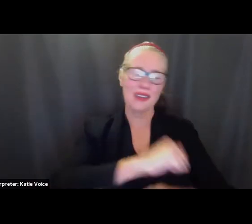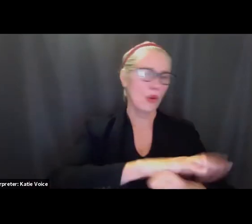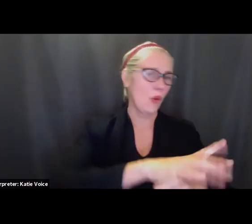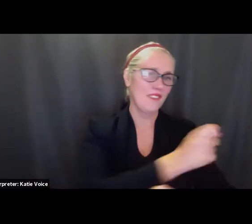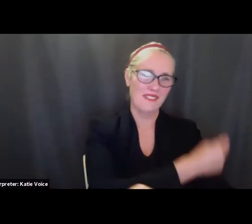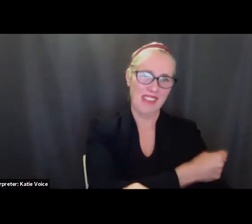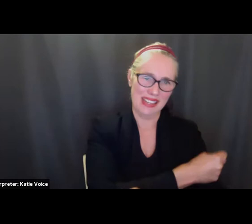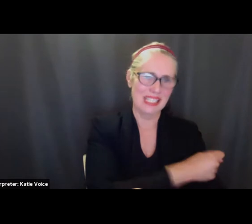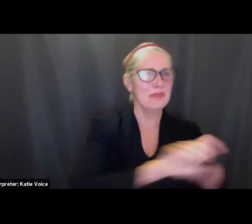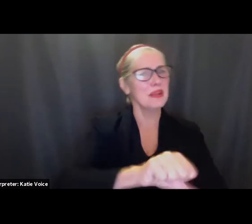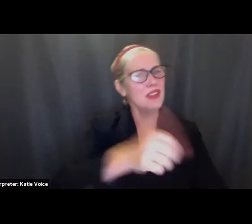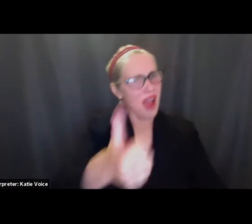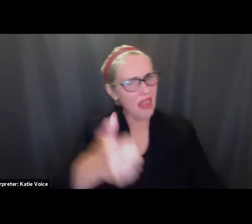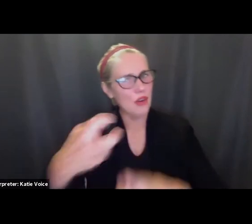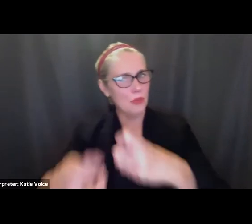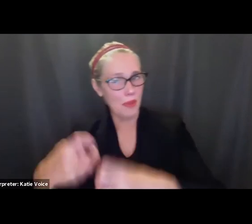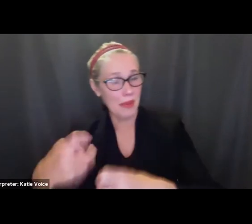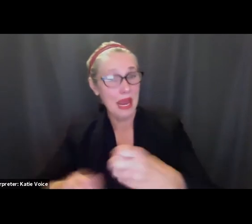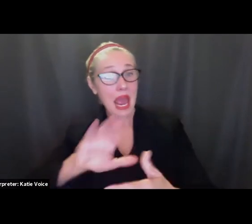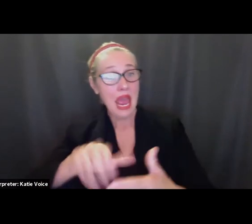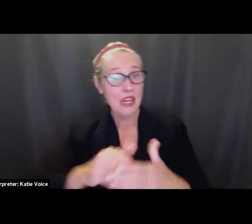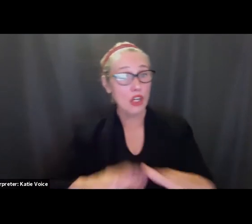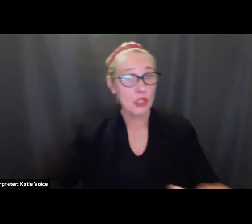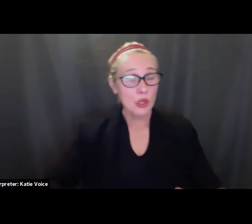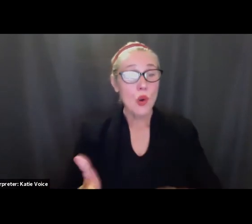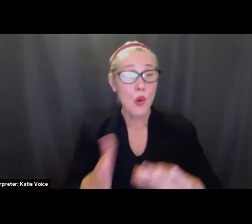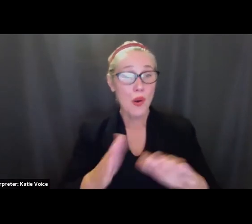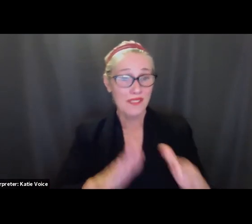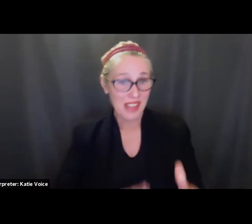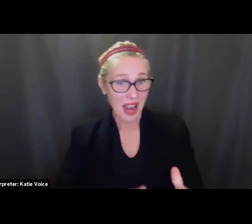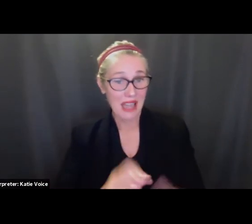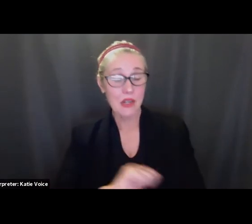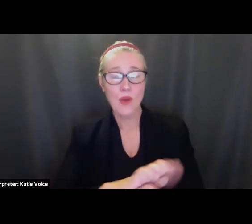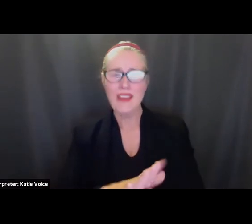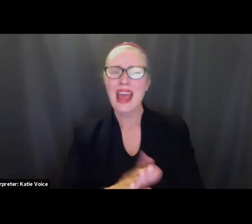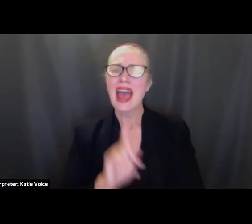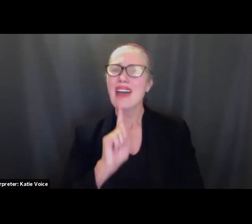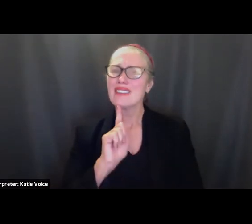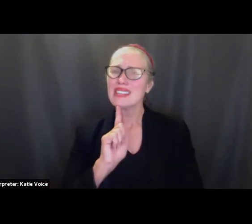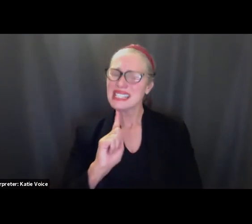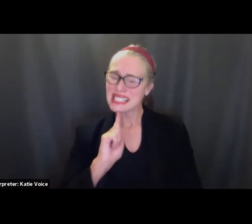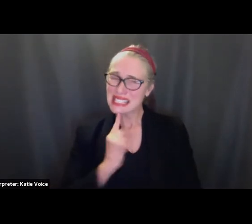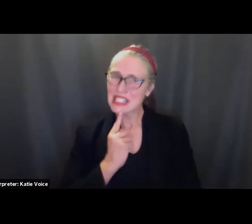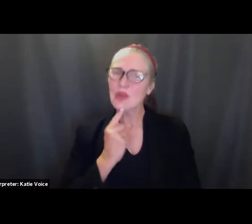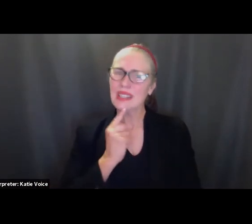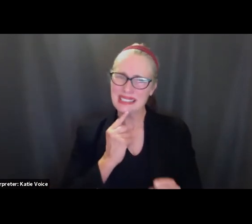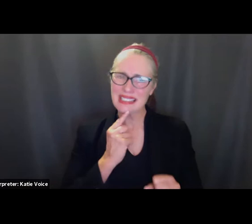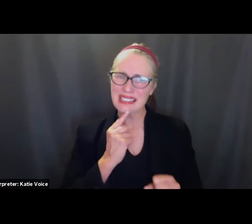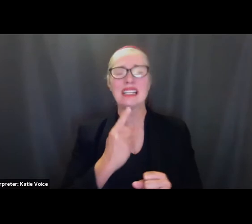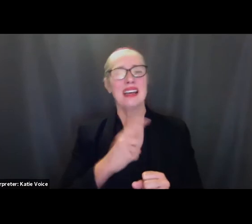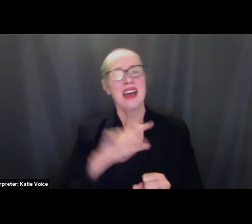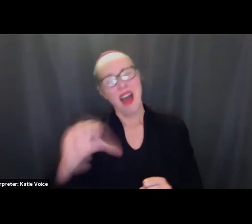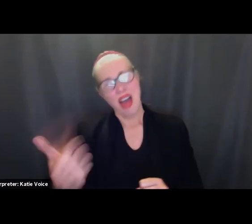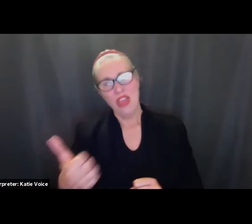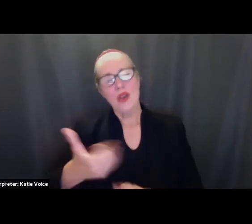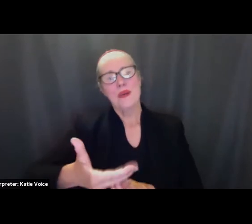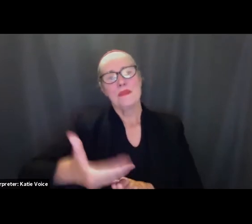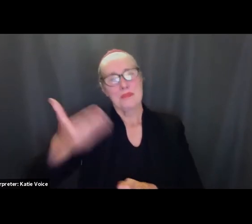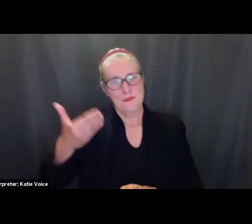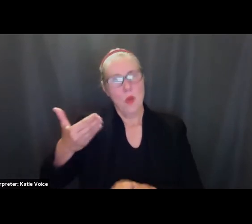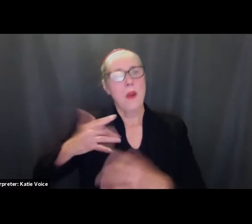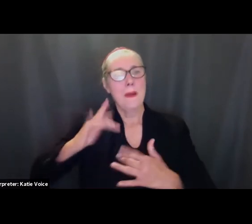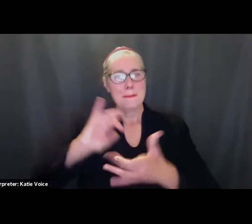also almost all the children who died of covet had serious co-morbidities i also like to point out that many other